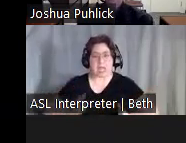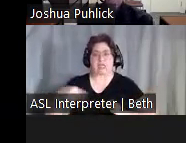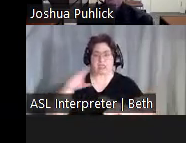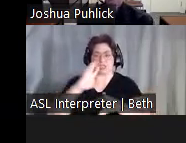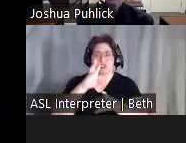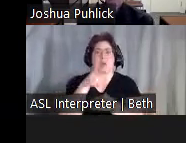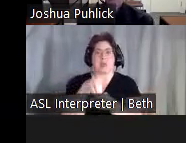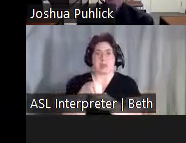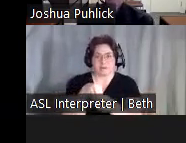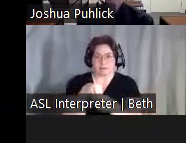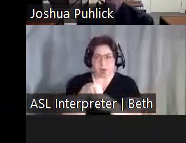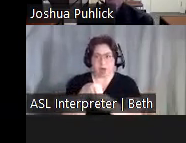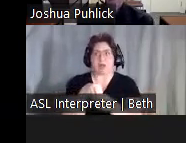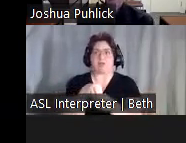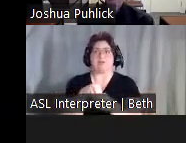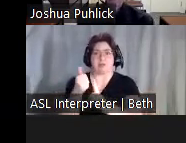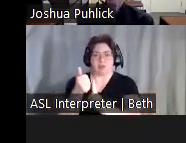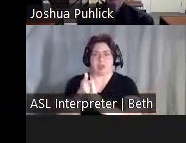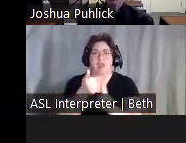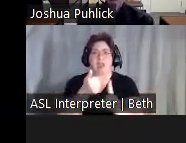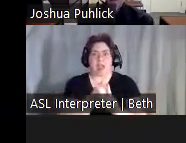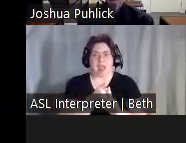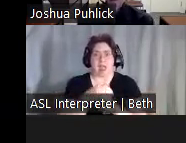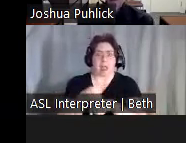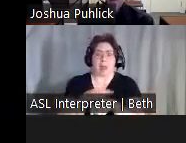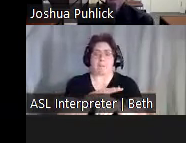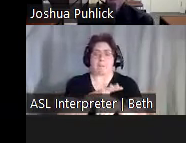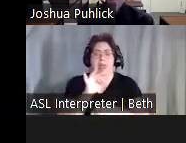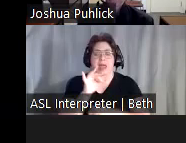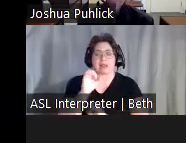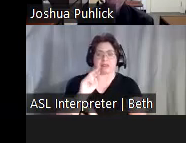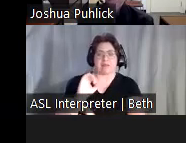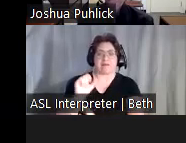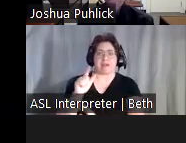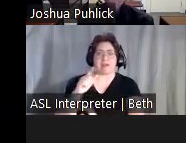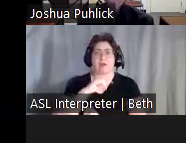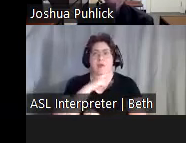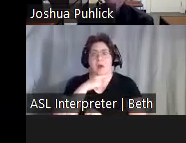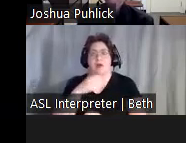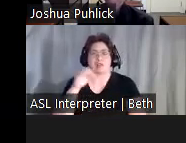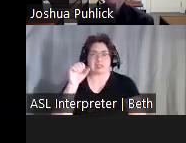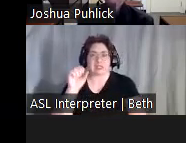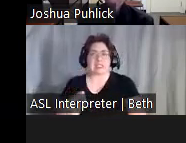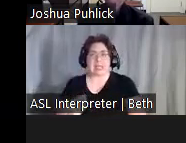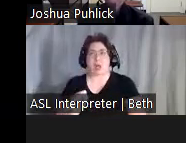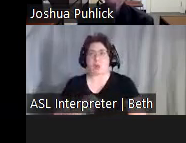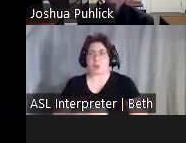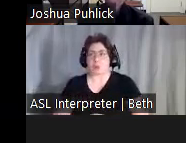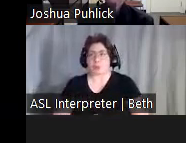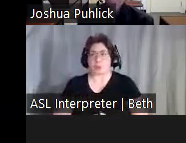with the impacts of feral hogs in the South. Yeah.